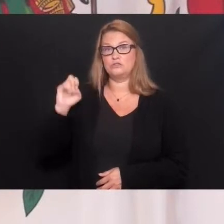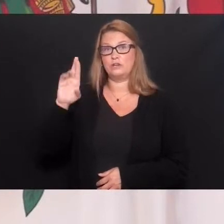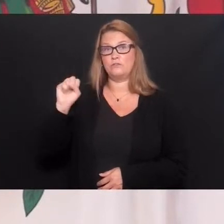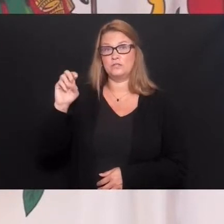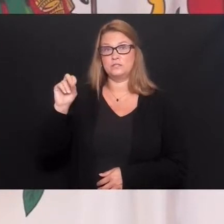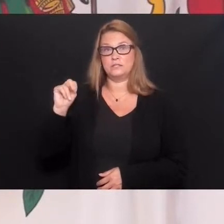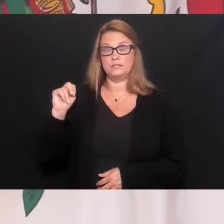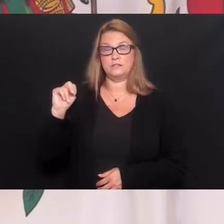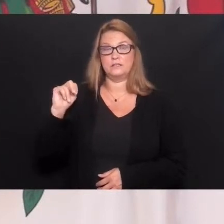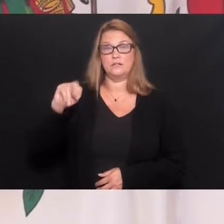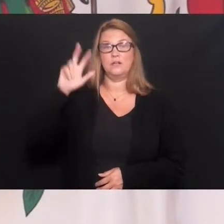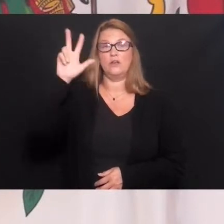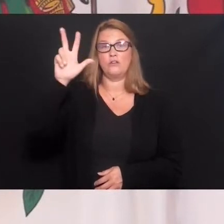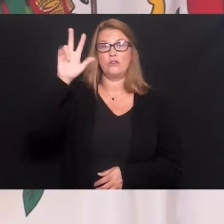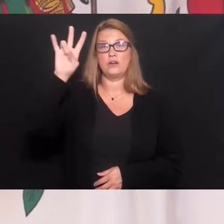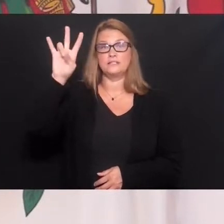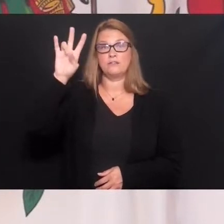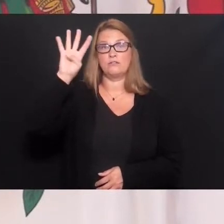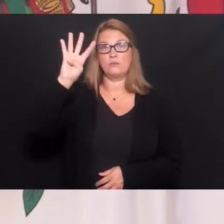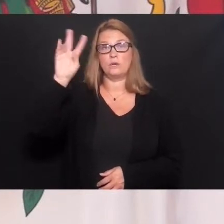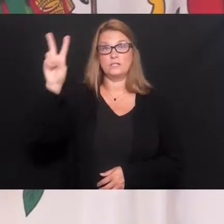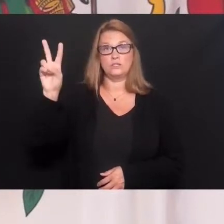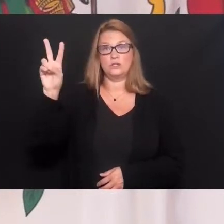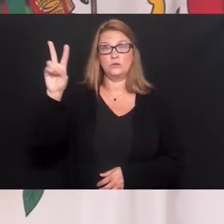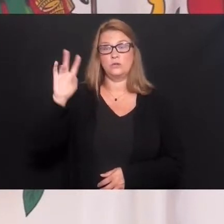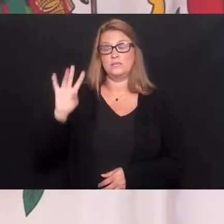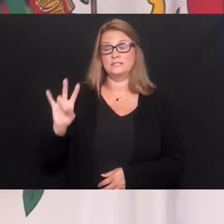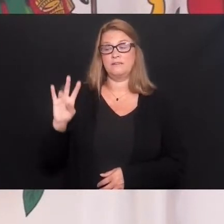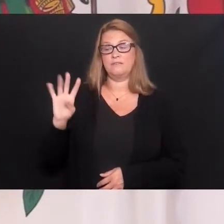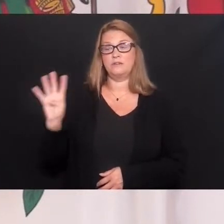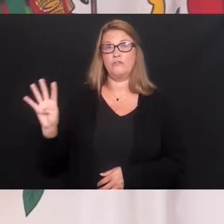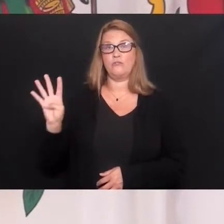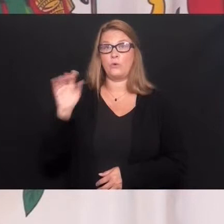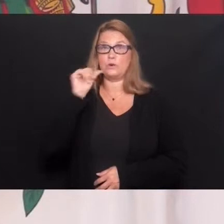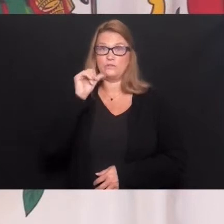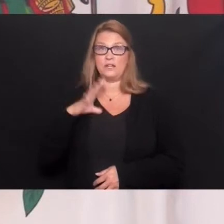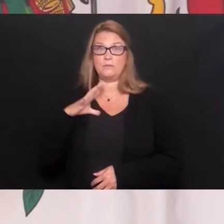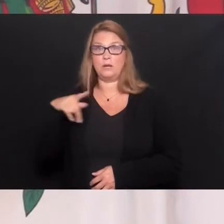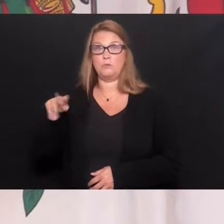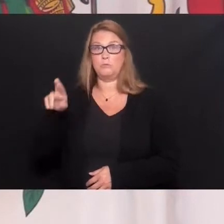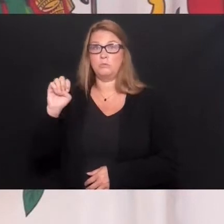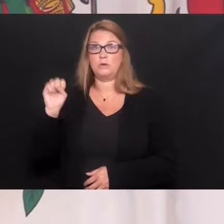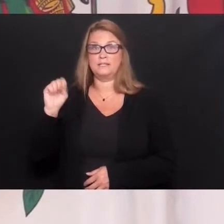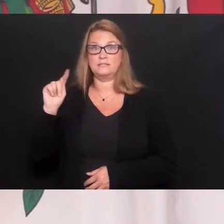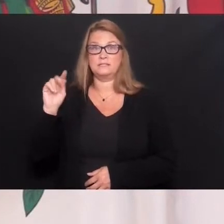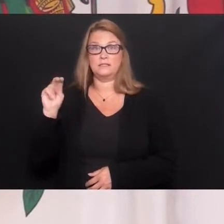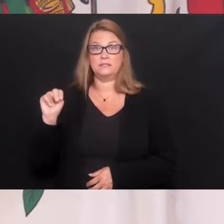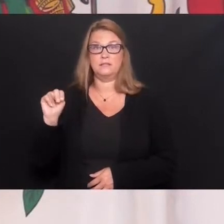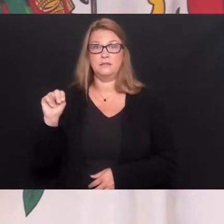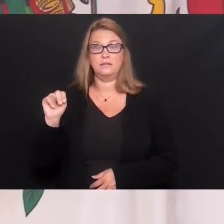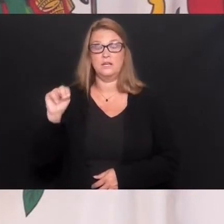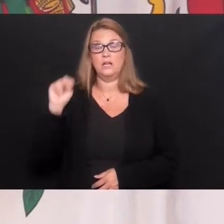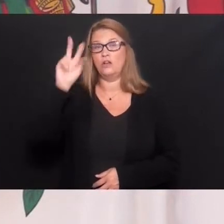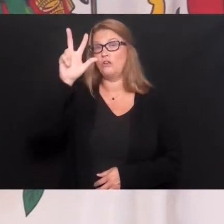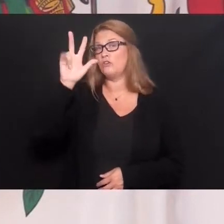County. The 3,742nd death, a 74-year-old female from Preston County. The